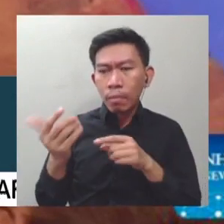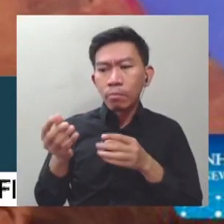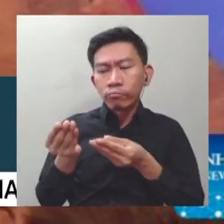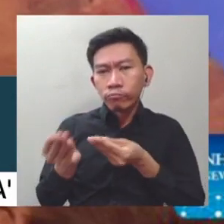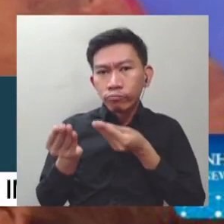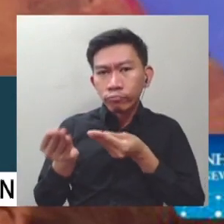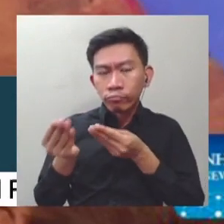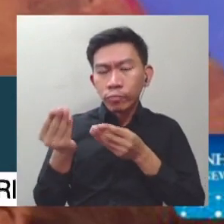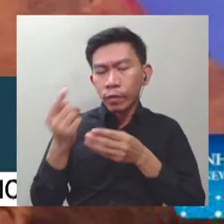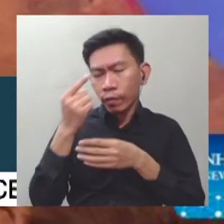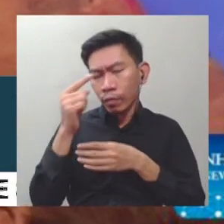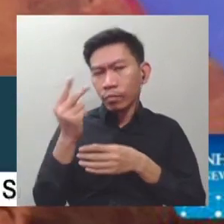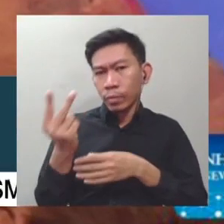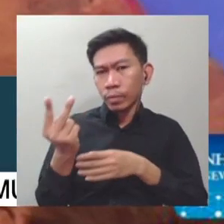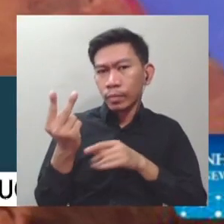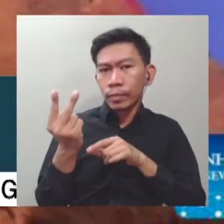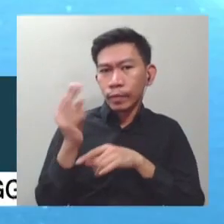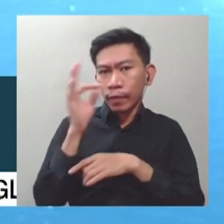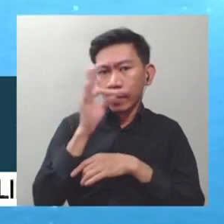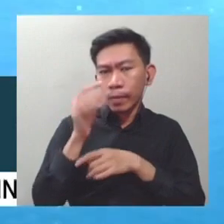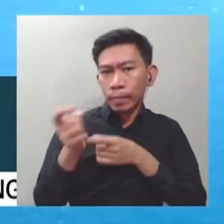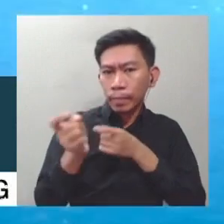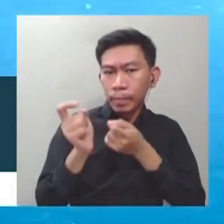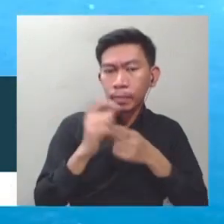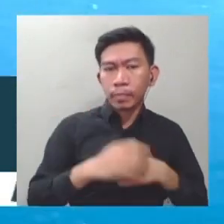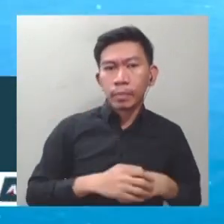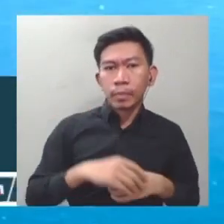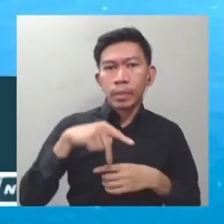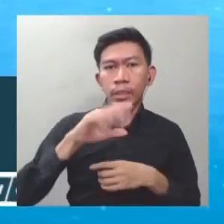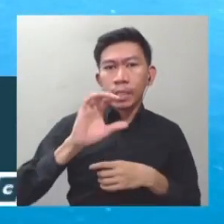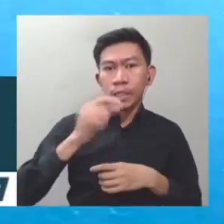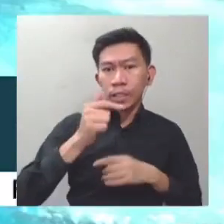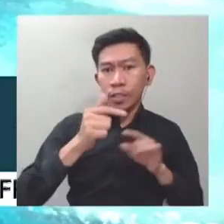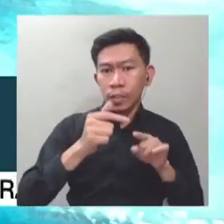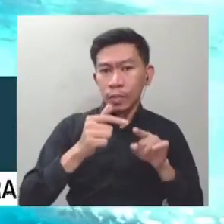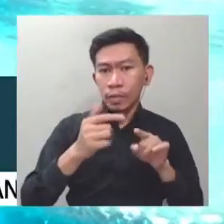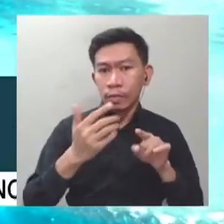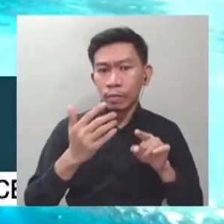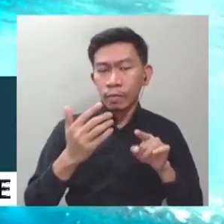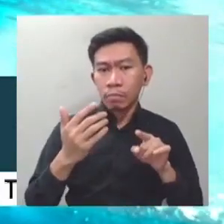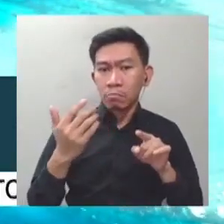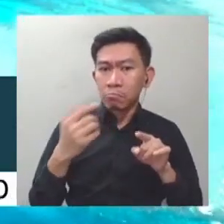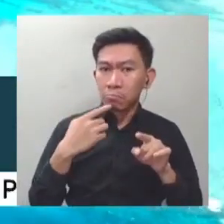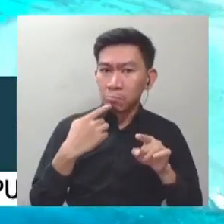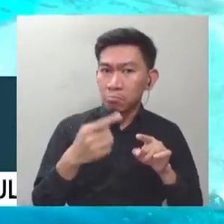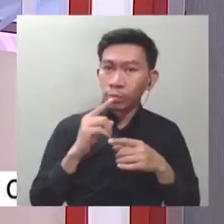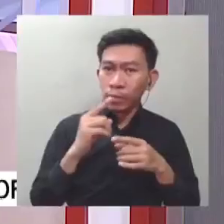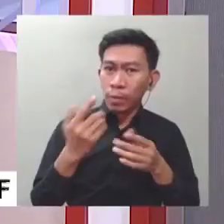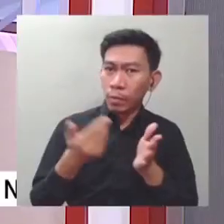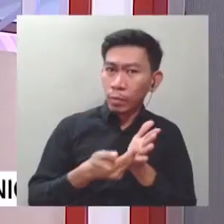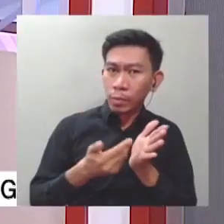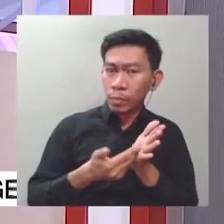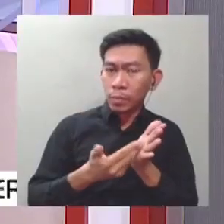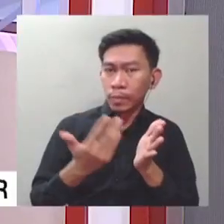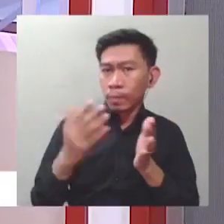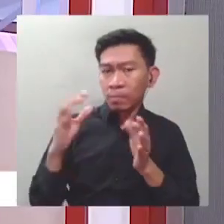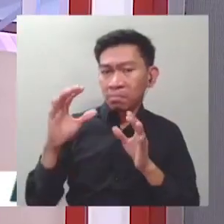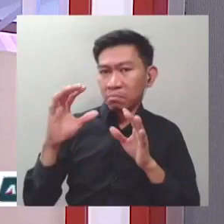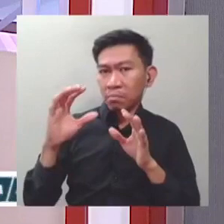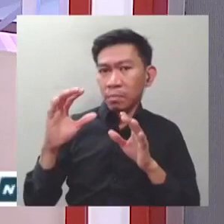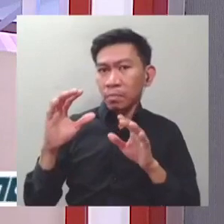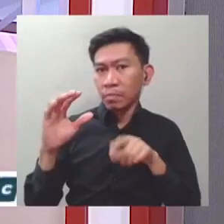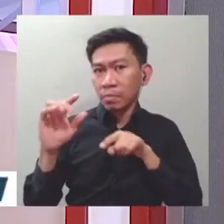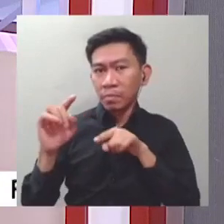for the two. The Philippine Coast Guard says it has no concrete information regarding that incident. The Philippines calls